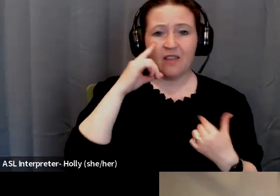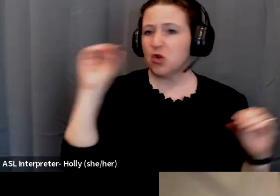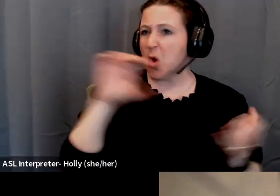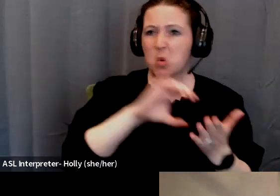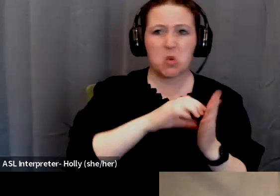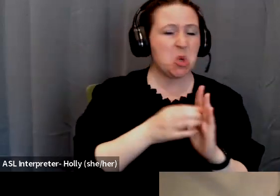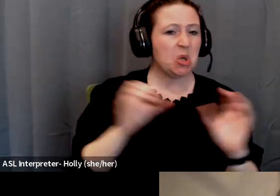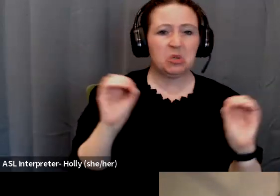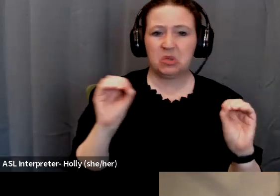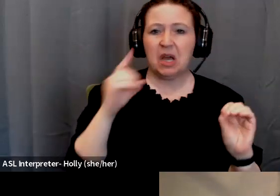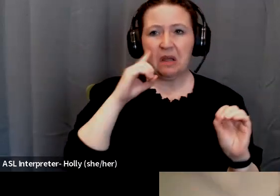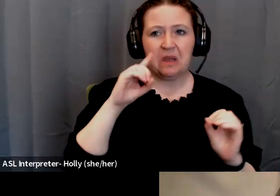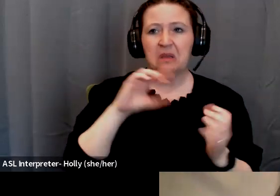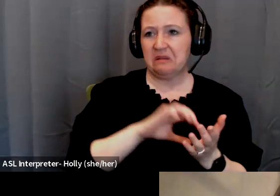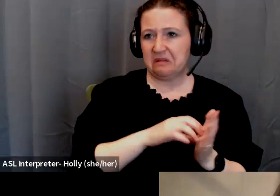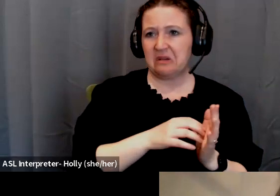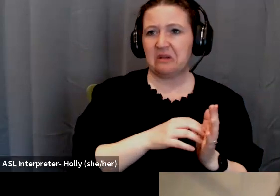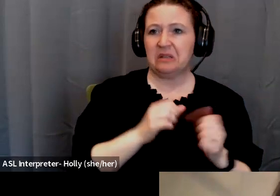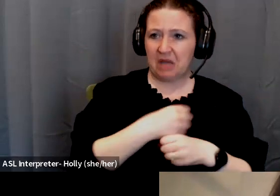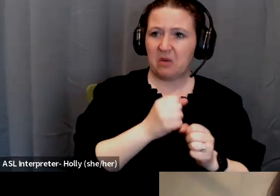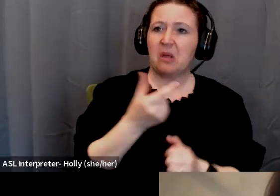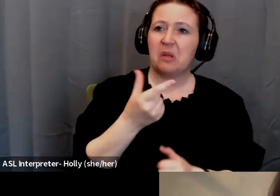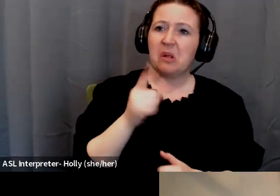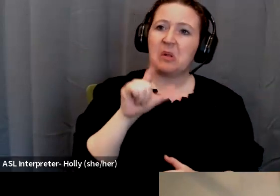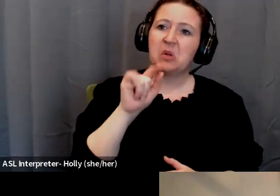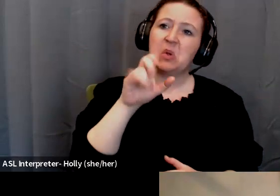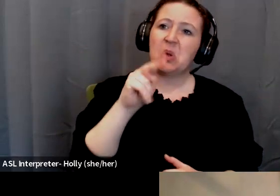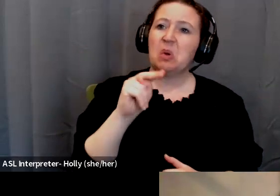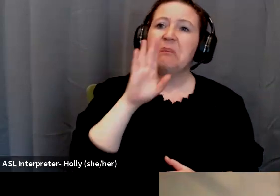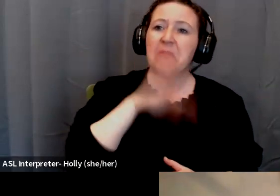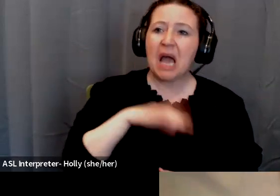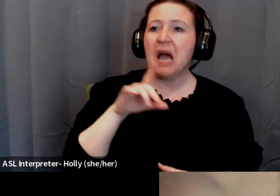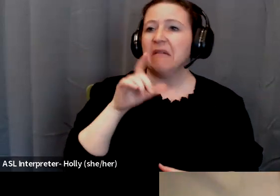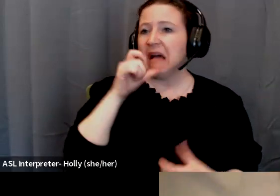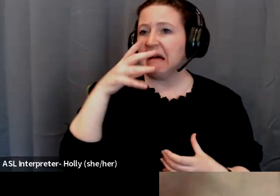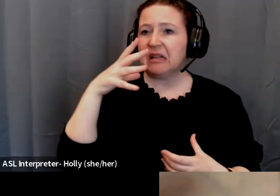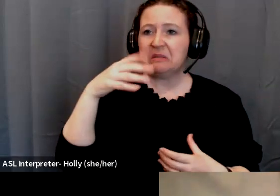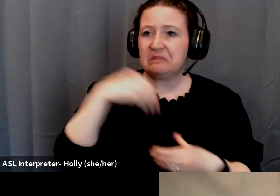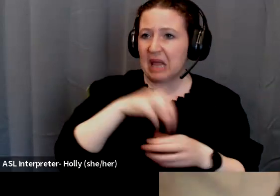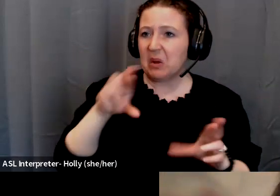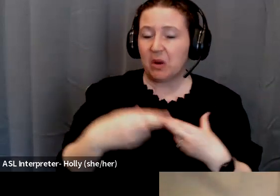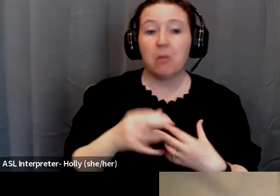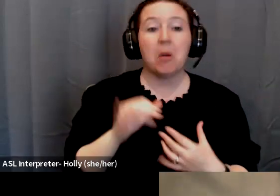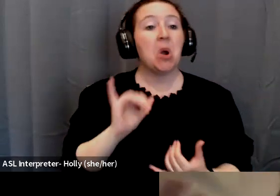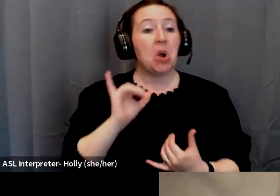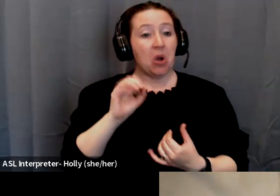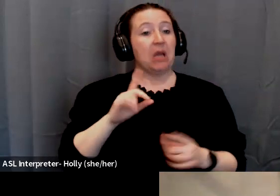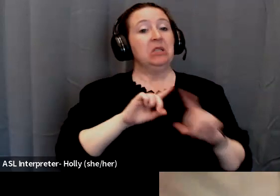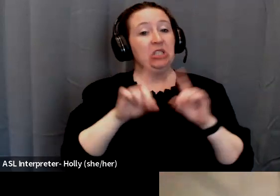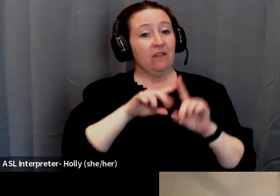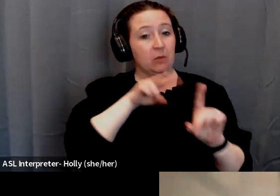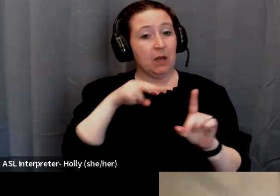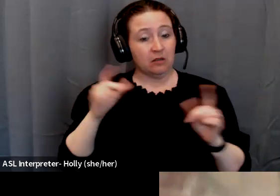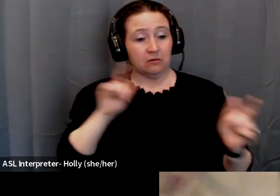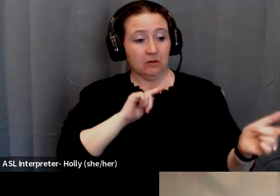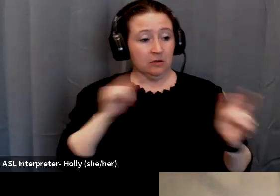chip cookies. I think chocolate chip cookies made with gluten are terrible and we shouldn't have them in the room. Okay. So now there's various views. We go back